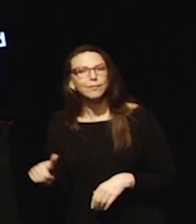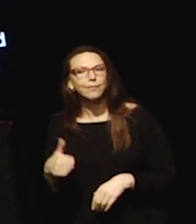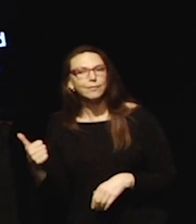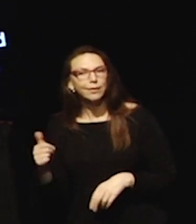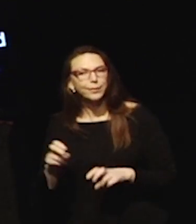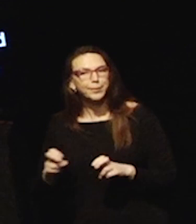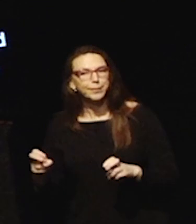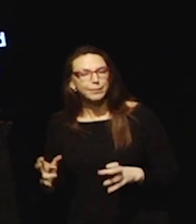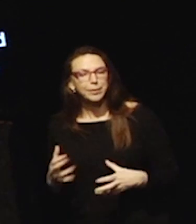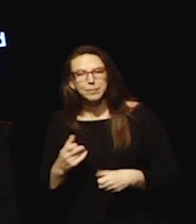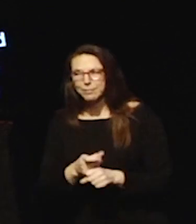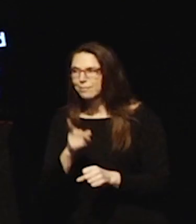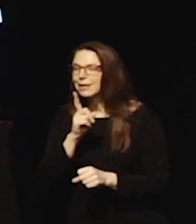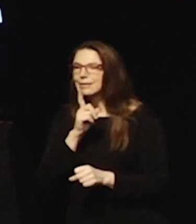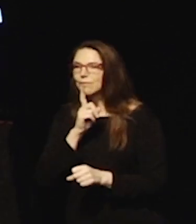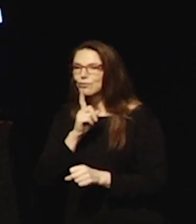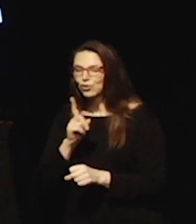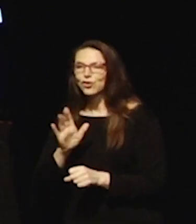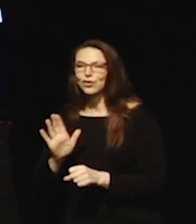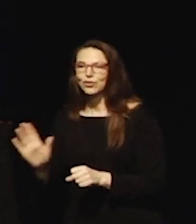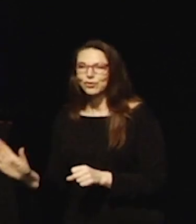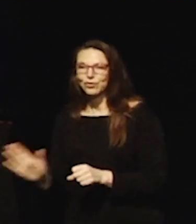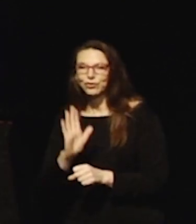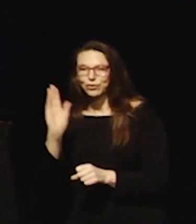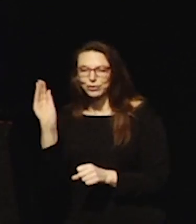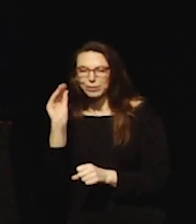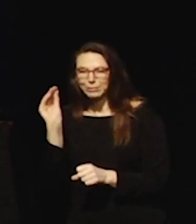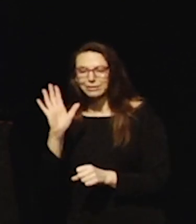we do want to make sure that the voice is known,